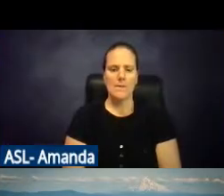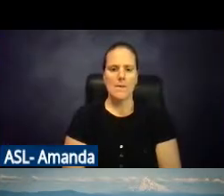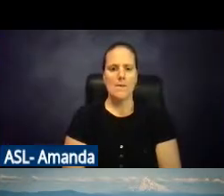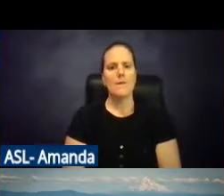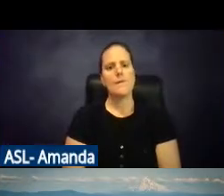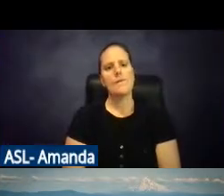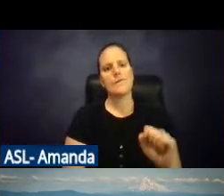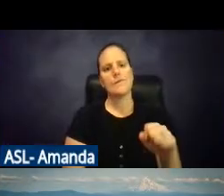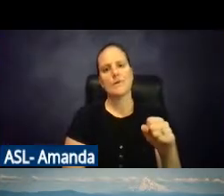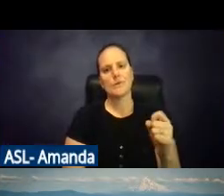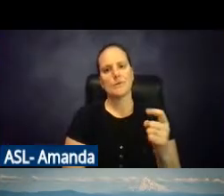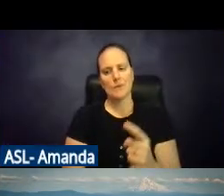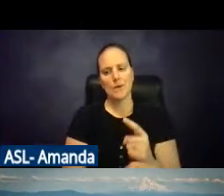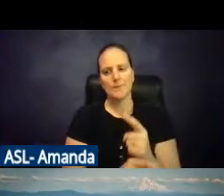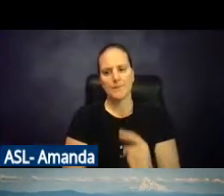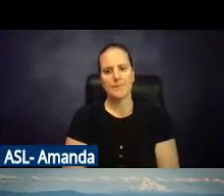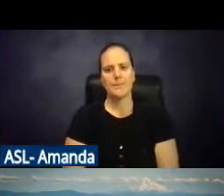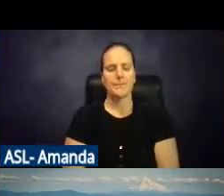know,